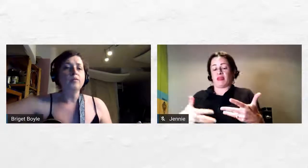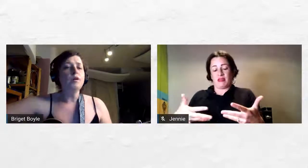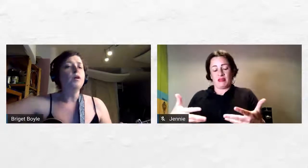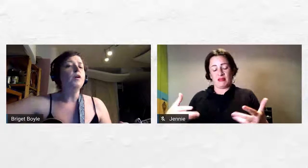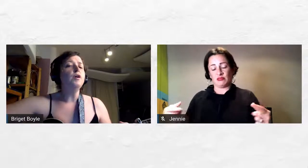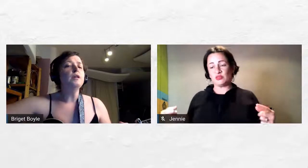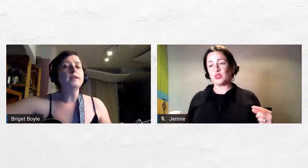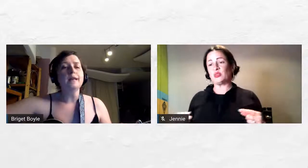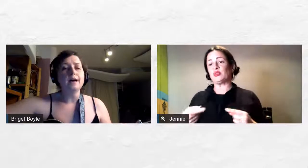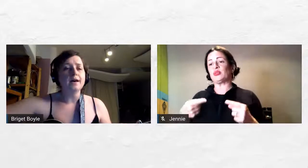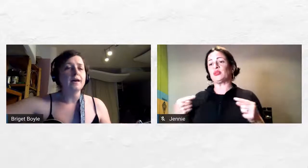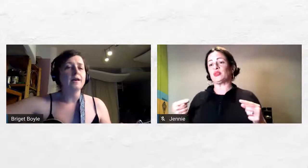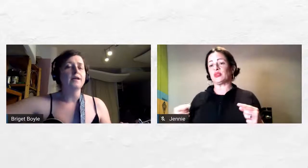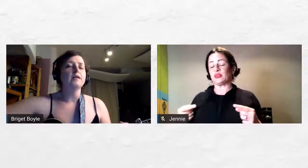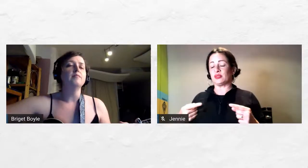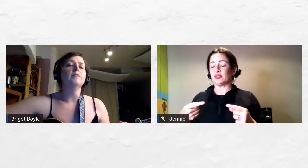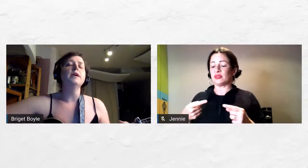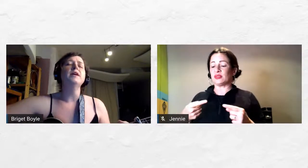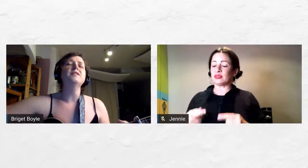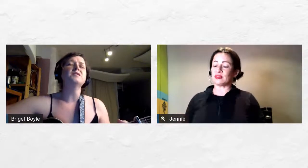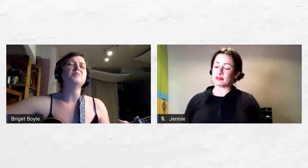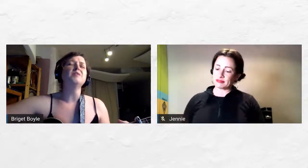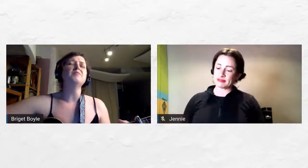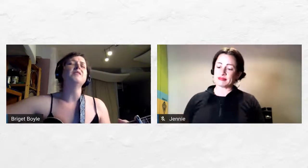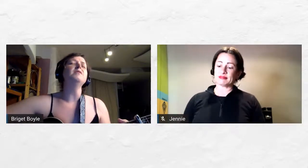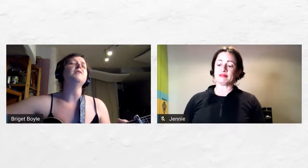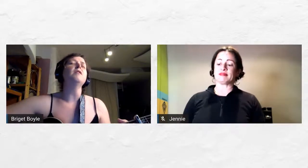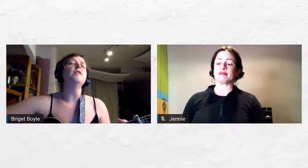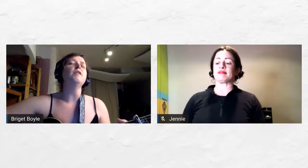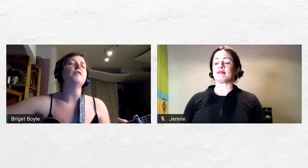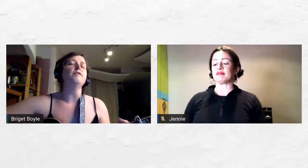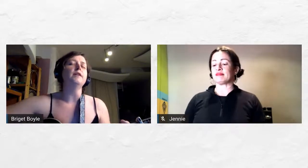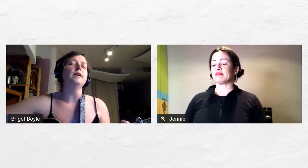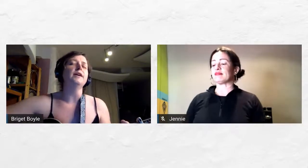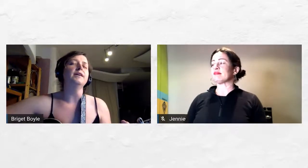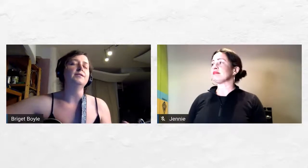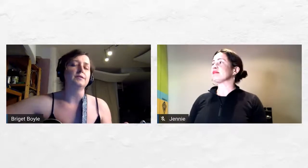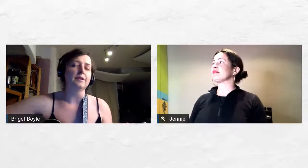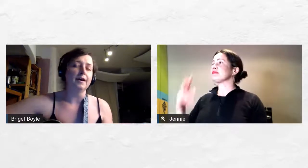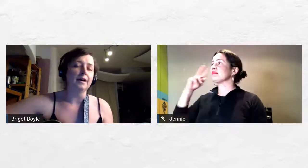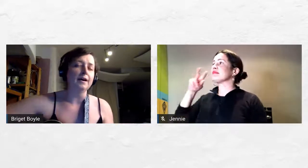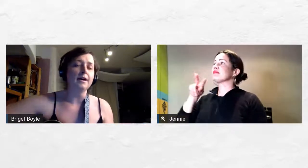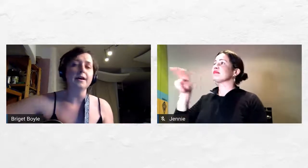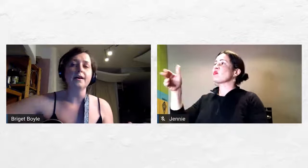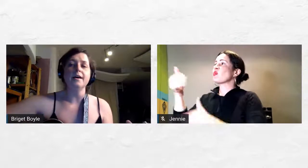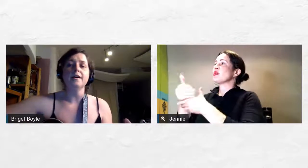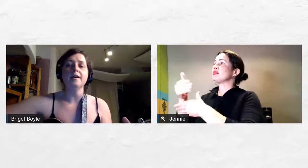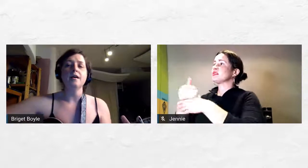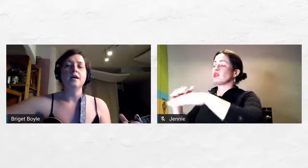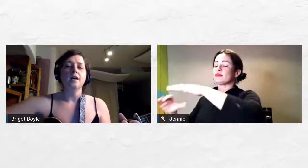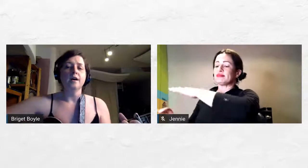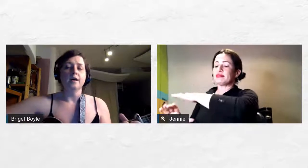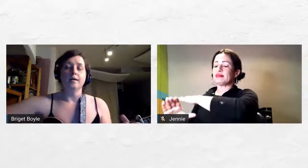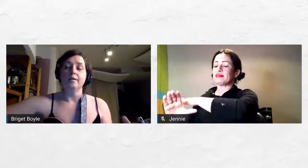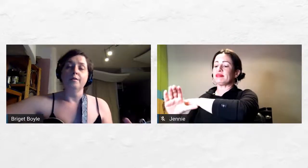The morning light makes me miss our fights.